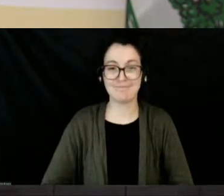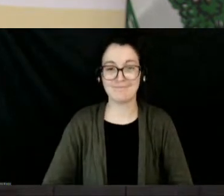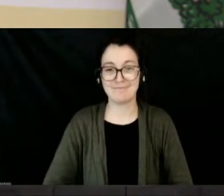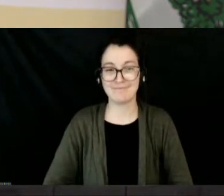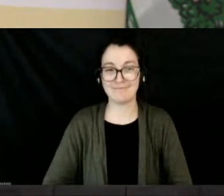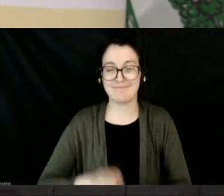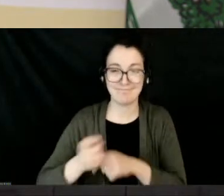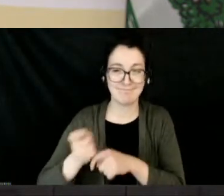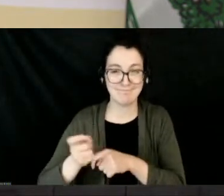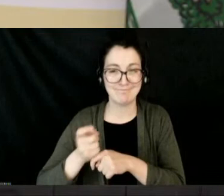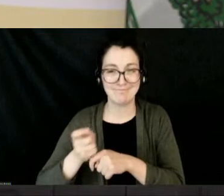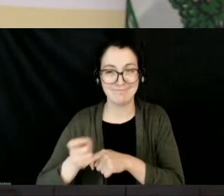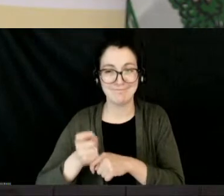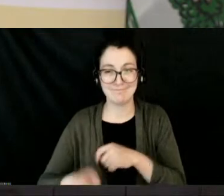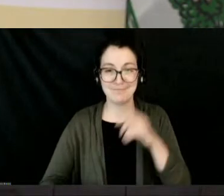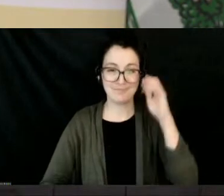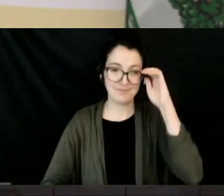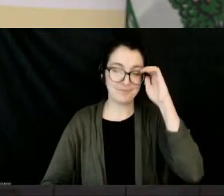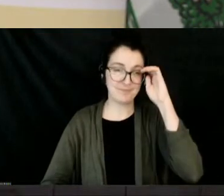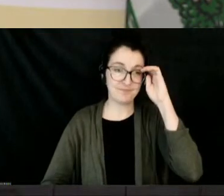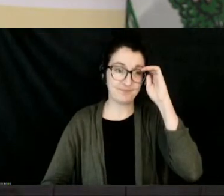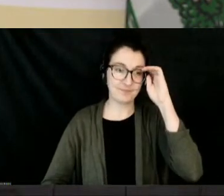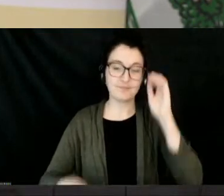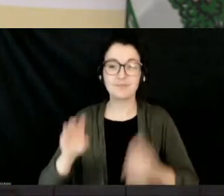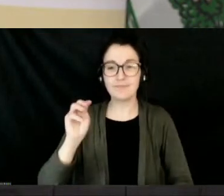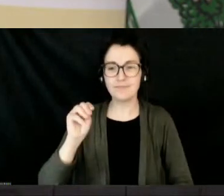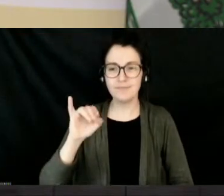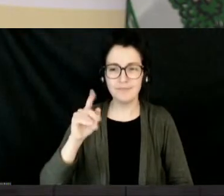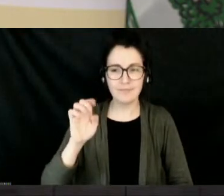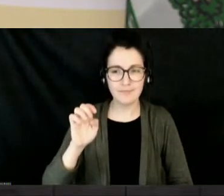I'm joking. Mike Robar, The Guardian.